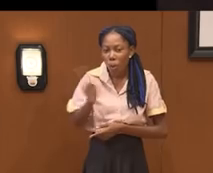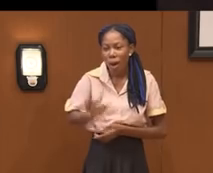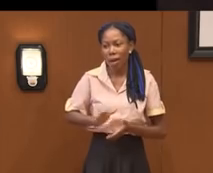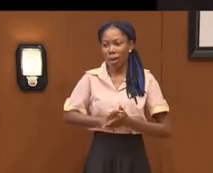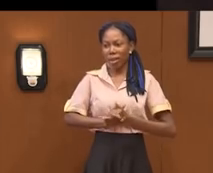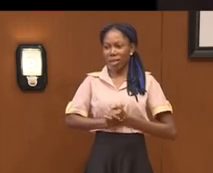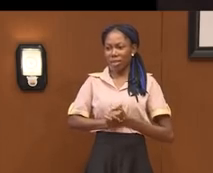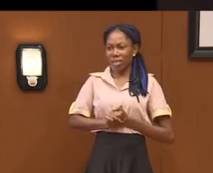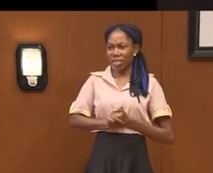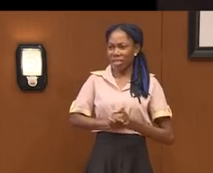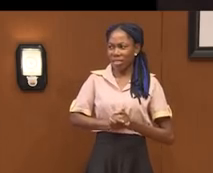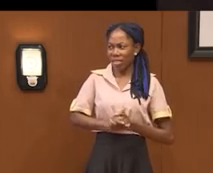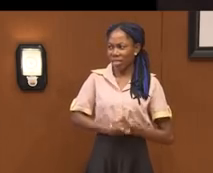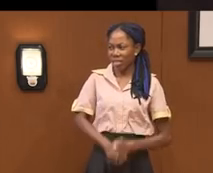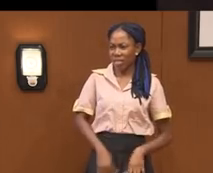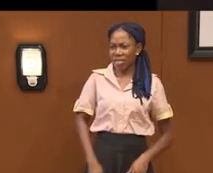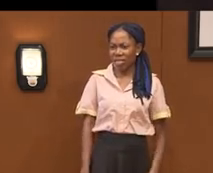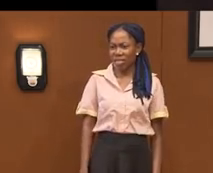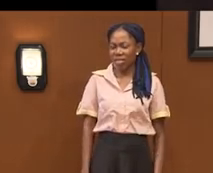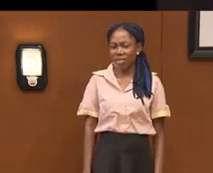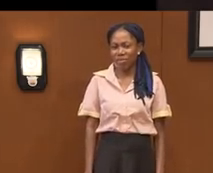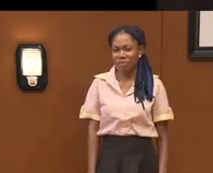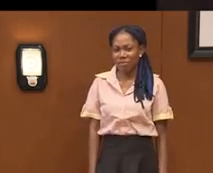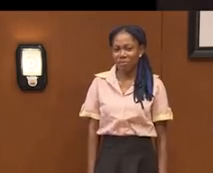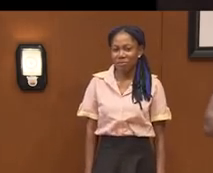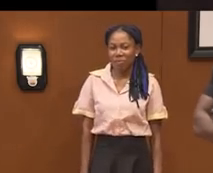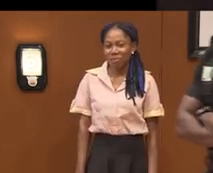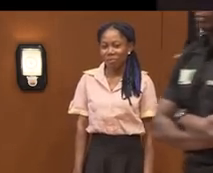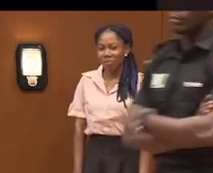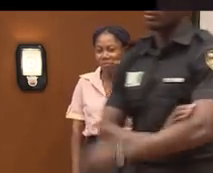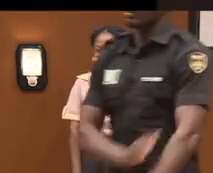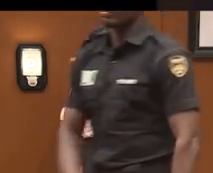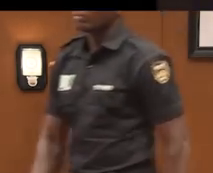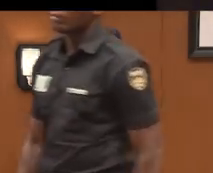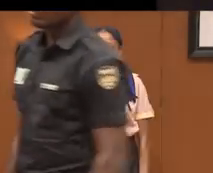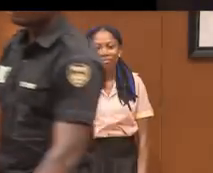it. So why are you wasting the time of the court since?